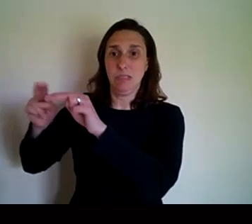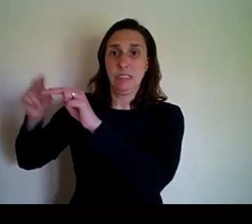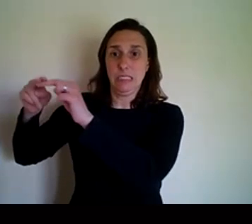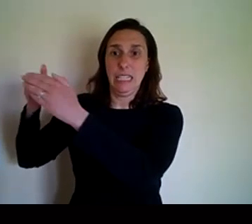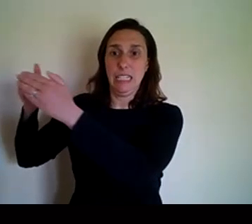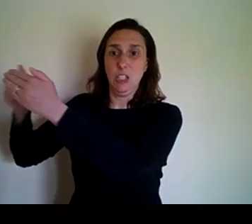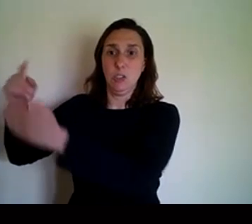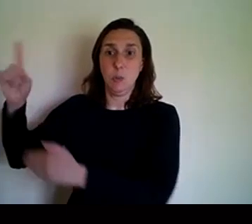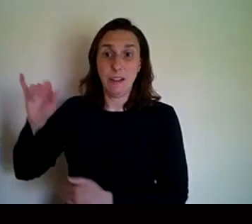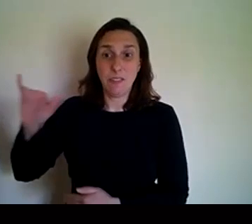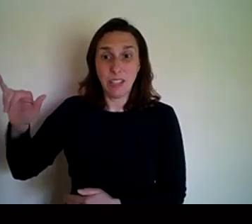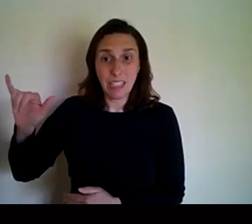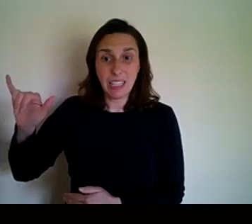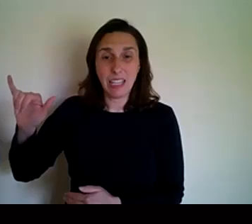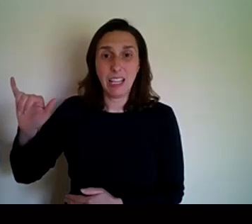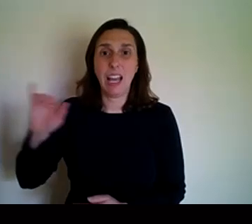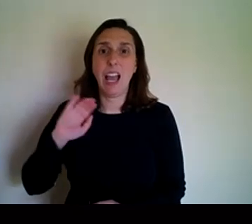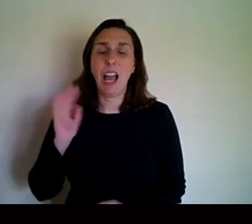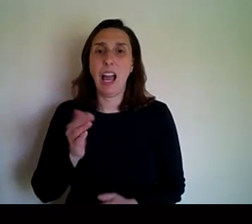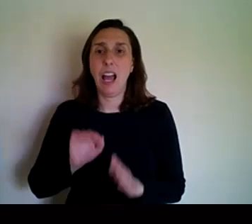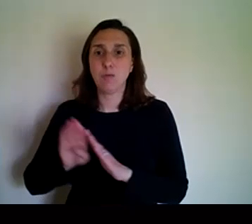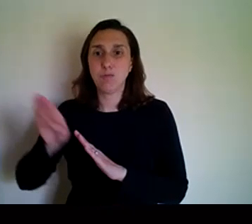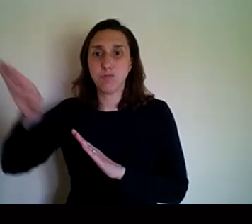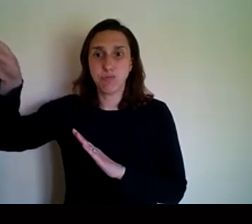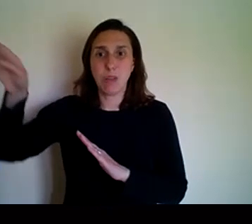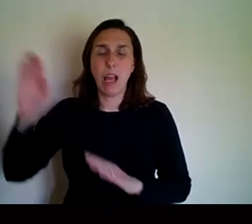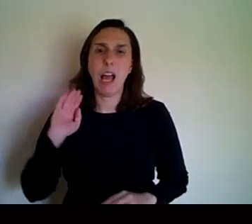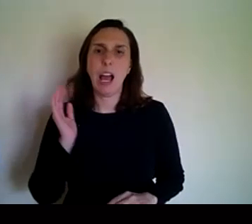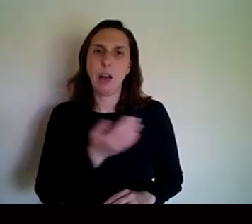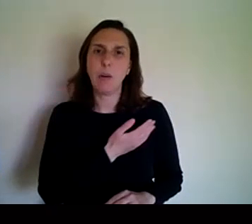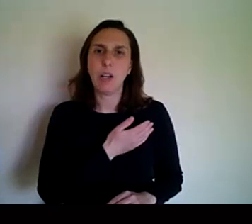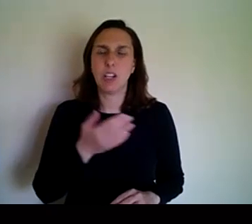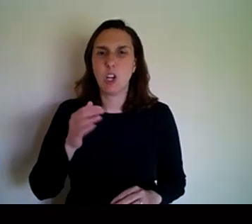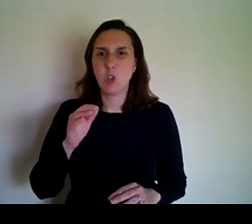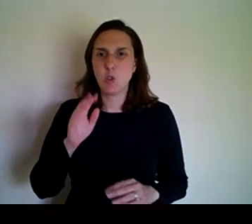and bigger and bigger, our graph of a negative exponential